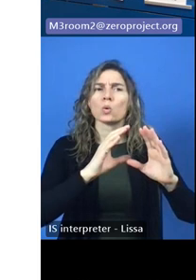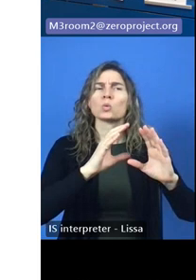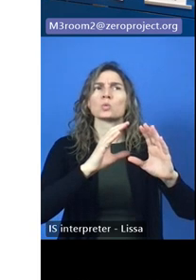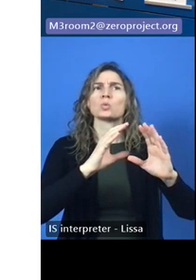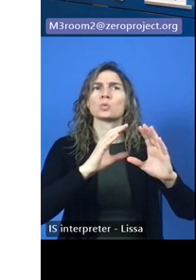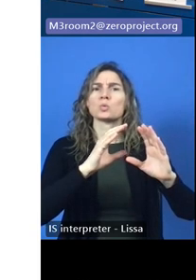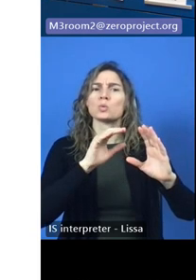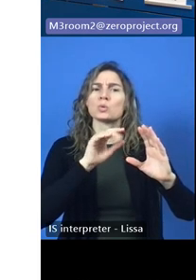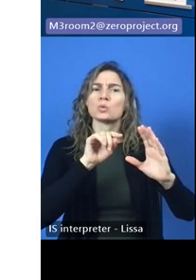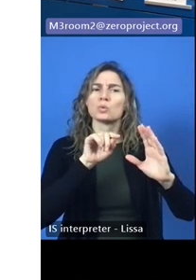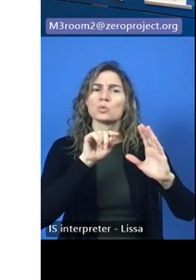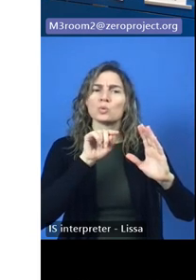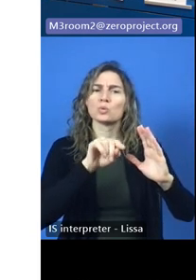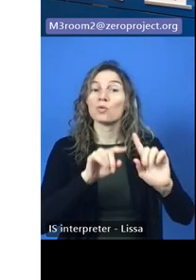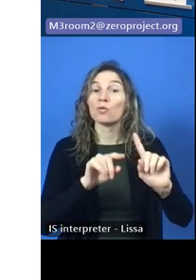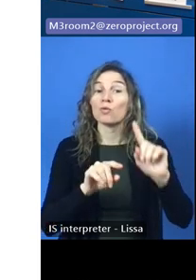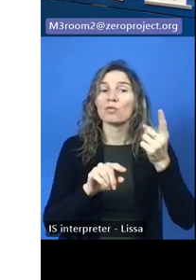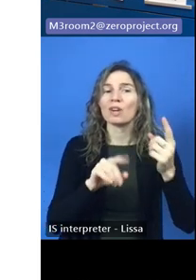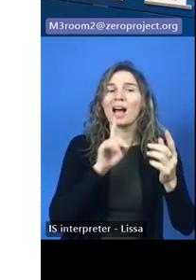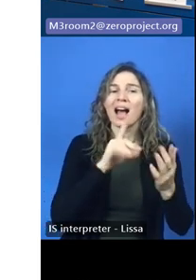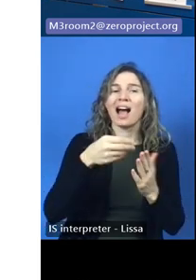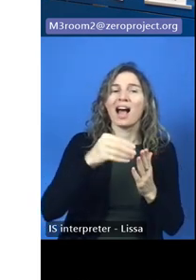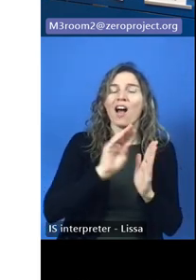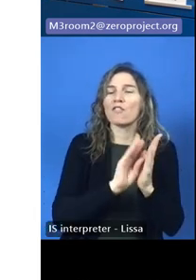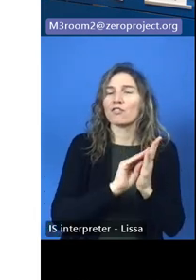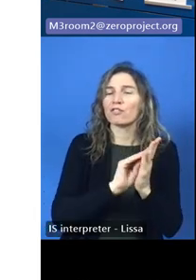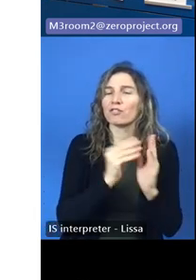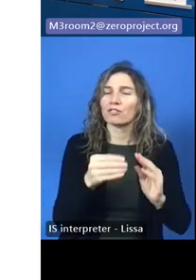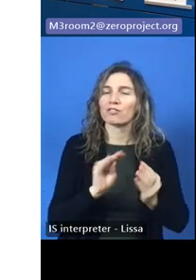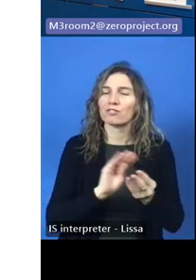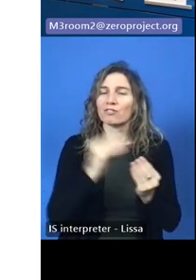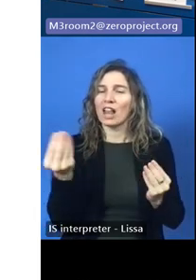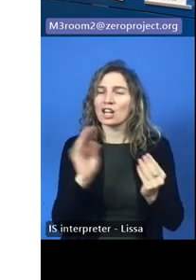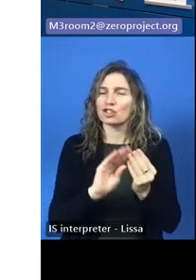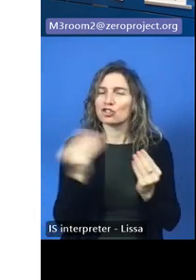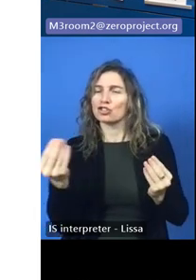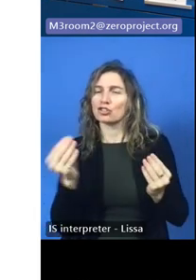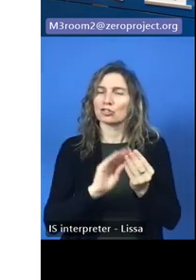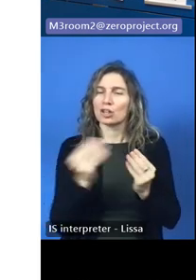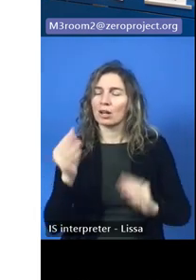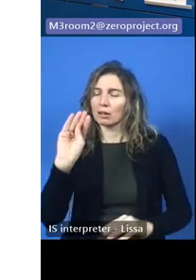flashcards, how we call the flashcards. This is kind of material